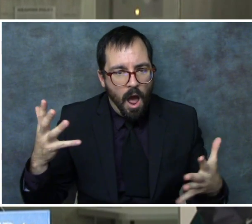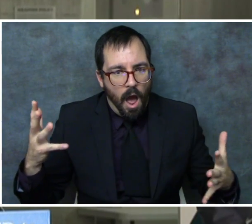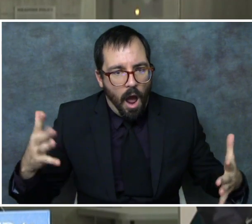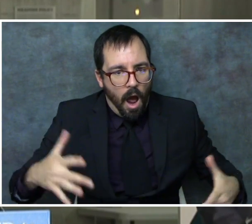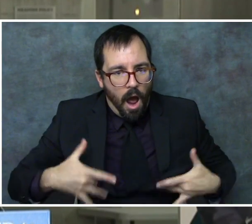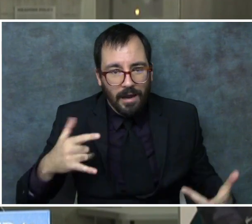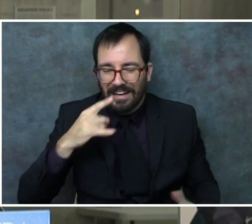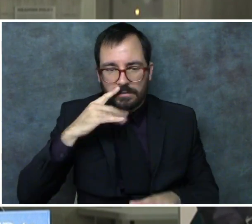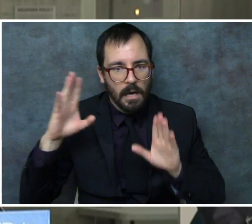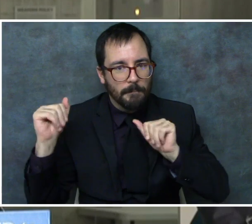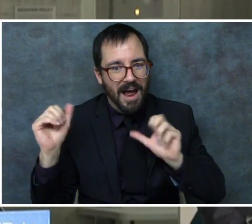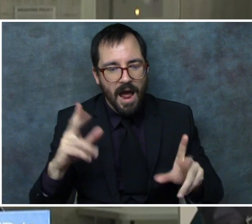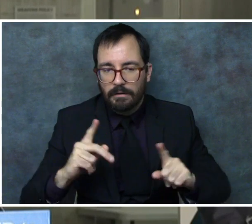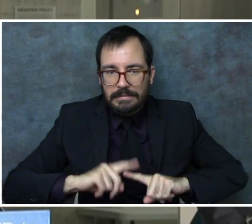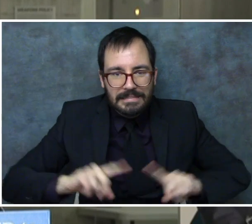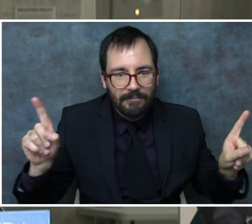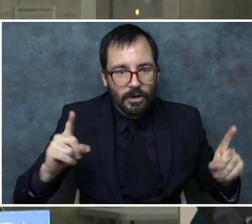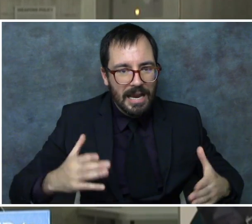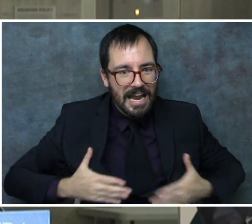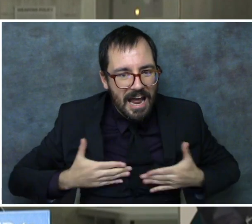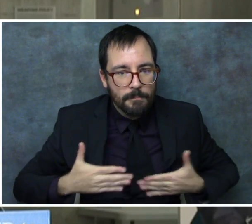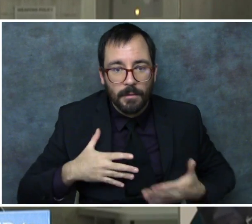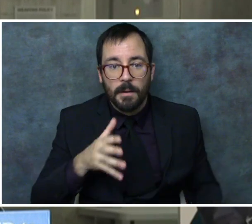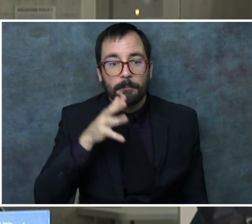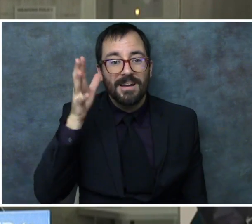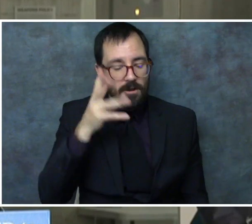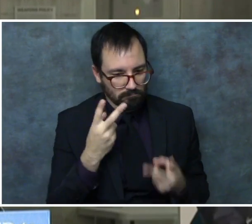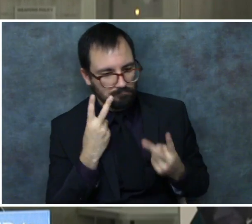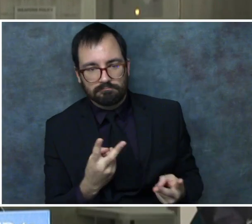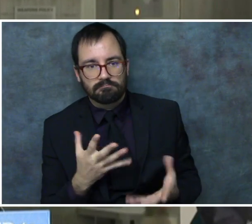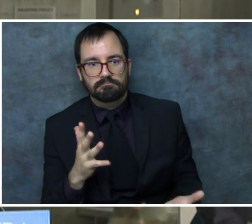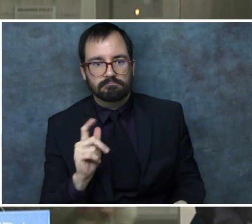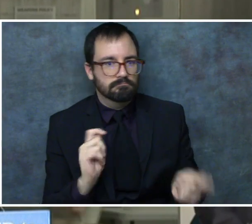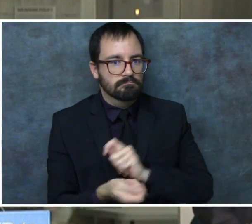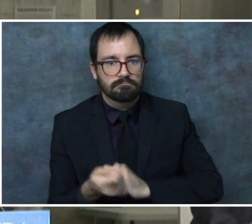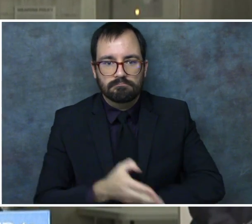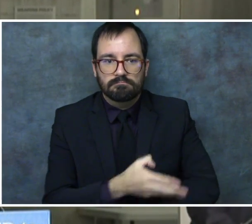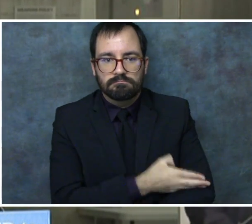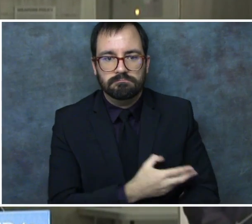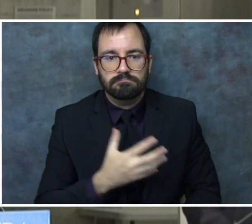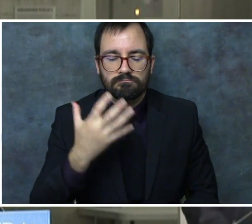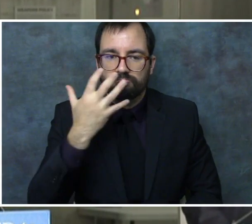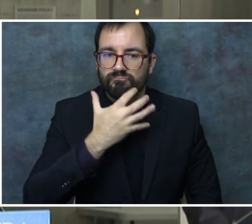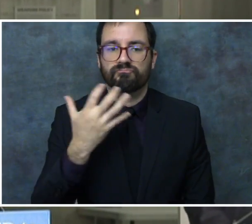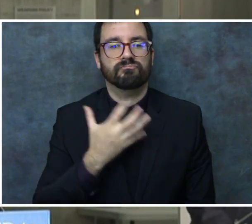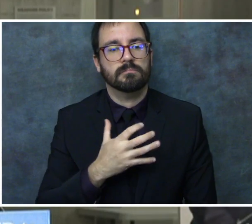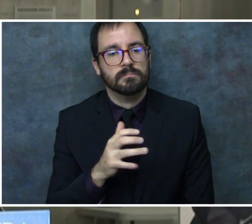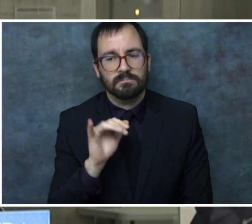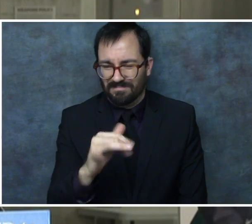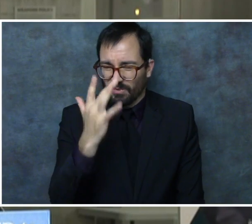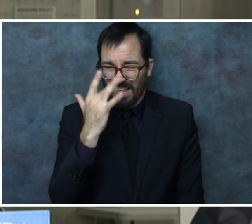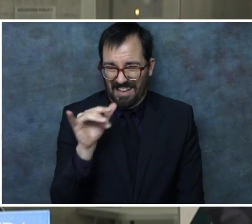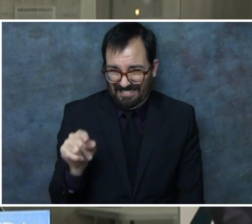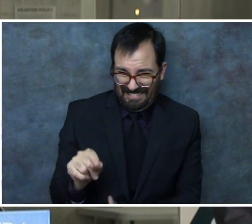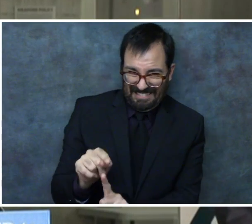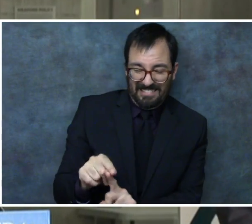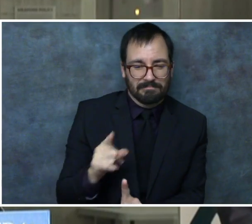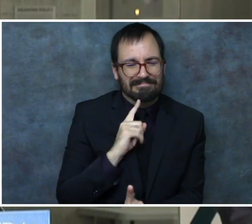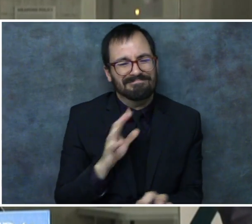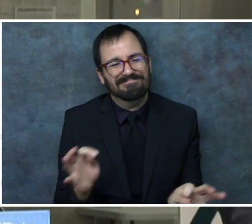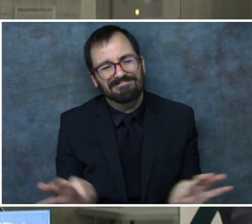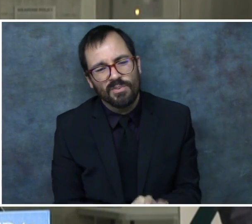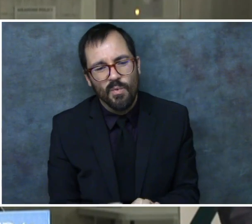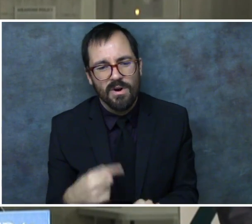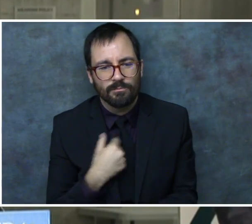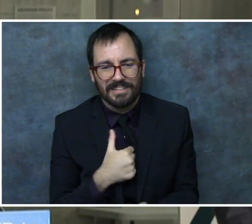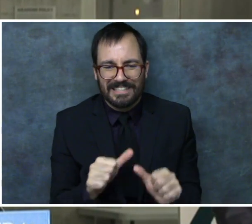happy and parents saw a change. That's why it's so important for us right now to move forward here. The critics are going to criticize us, and